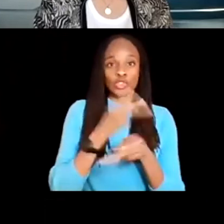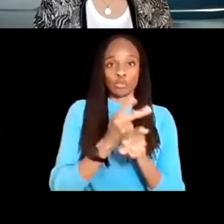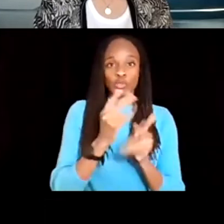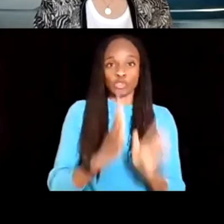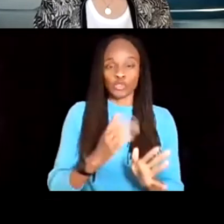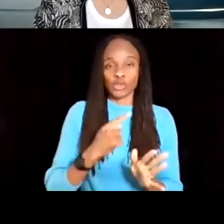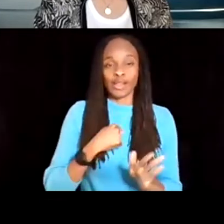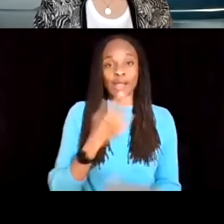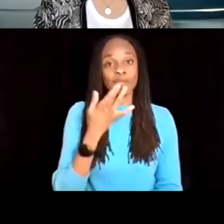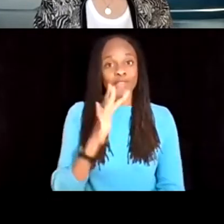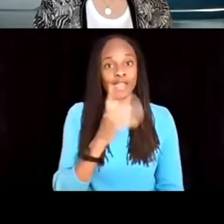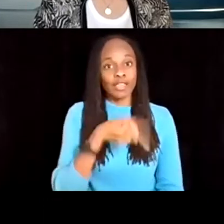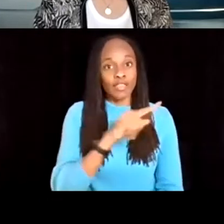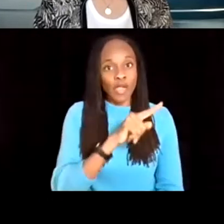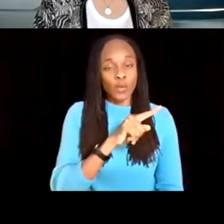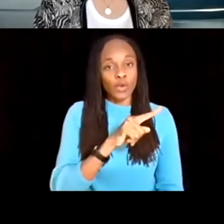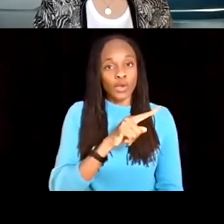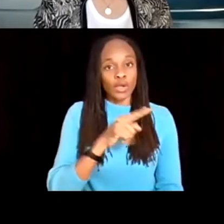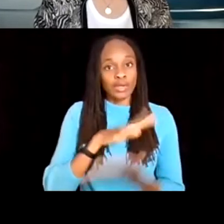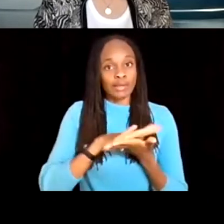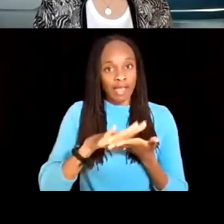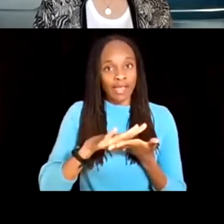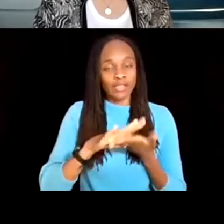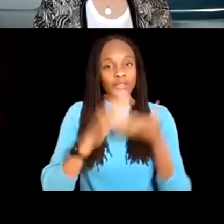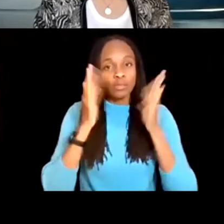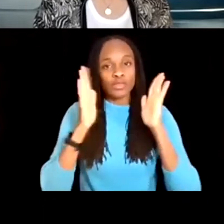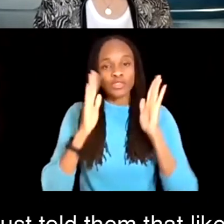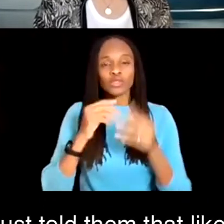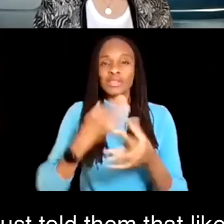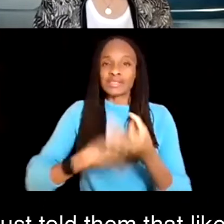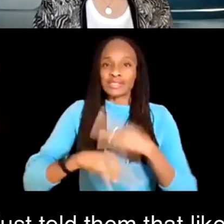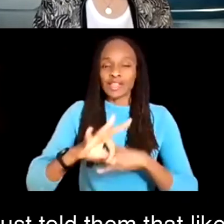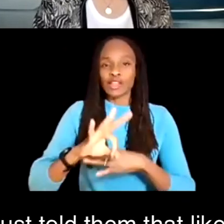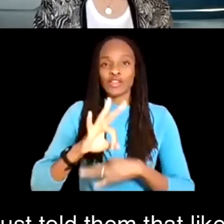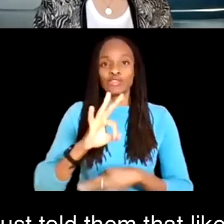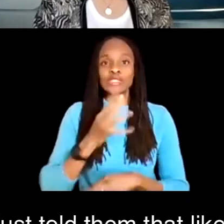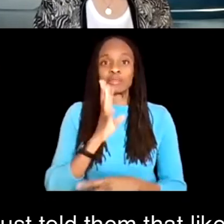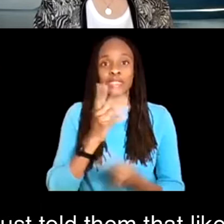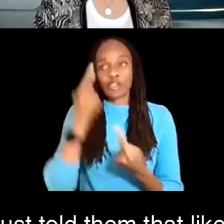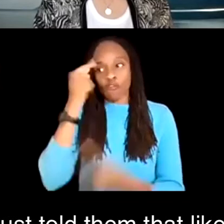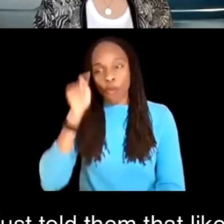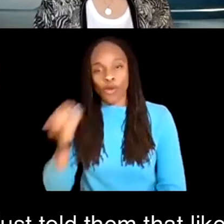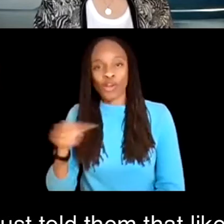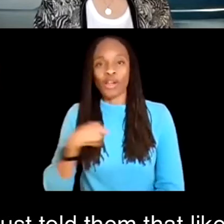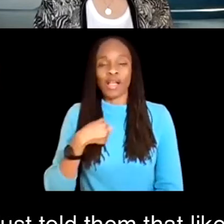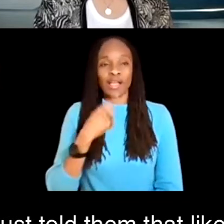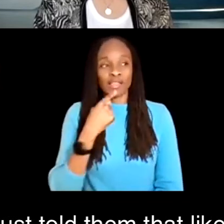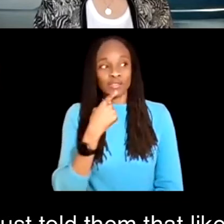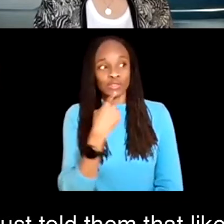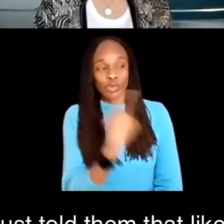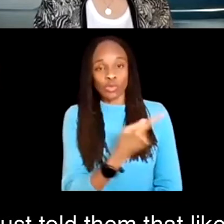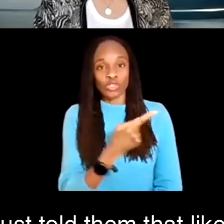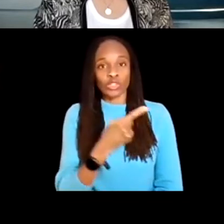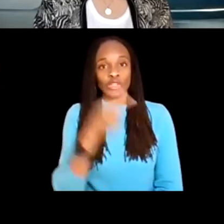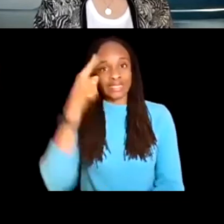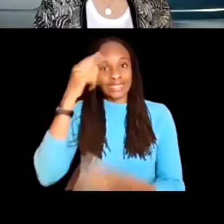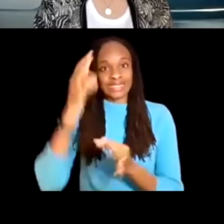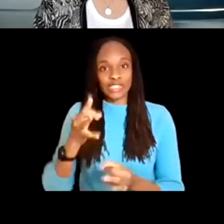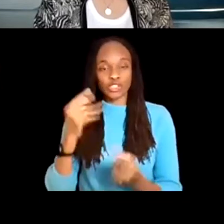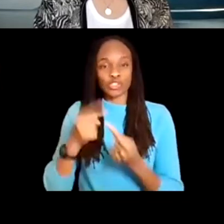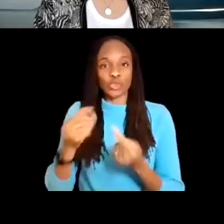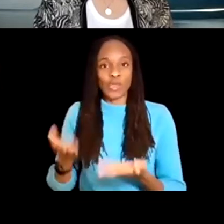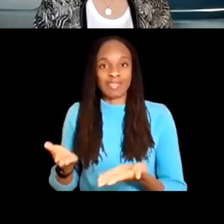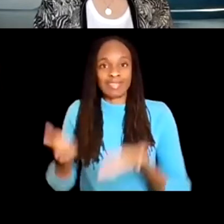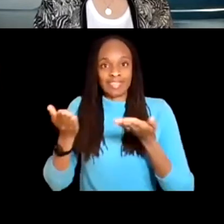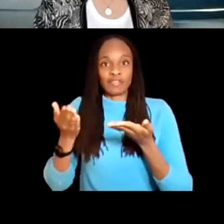they were so kind and that they listened. And instead of speaking for her, I just told them that like decisions to lift someone can't just be